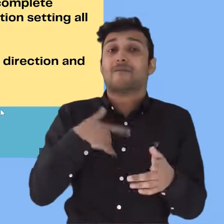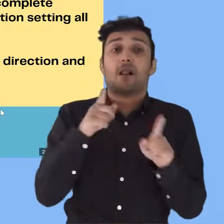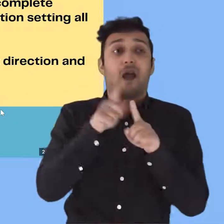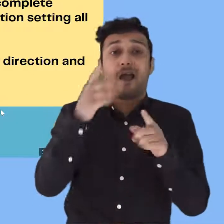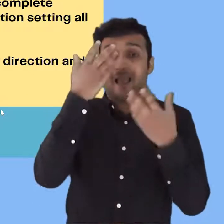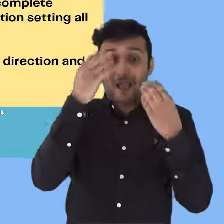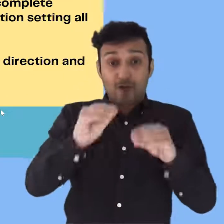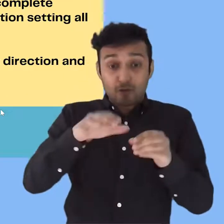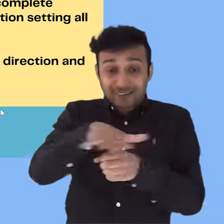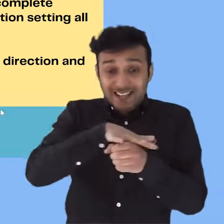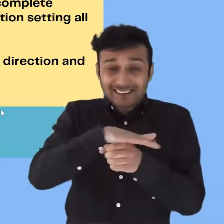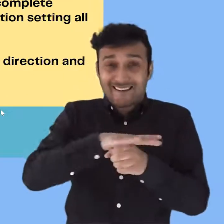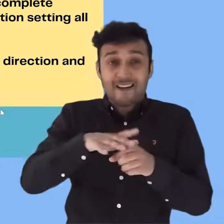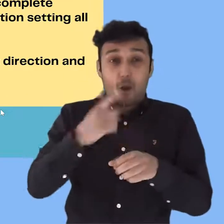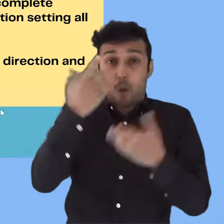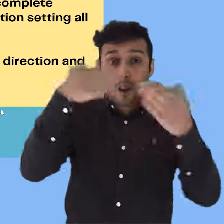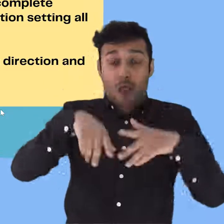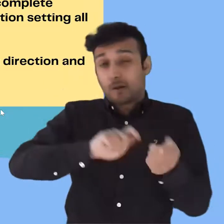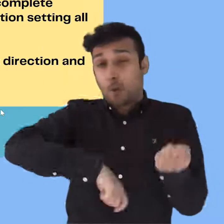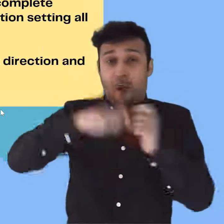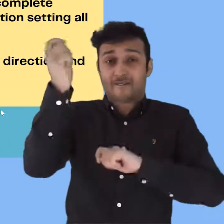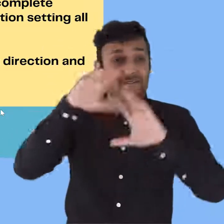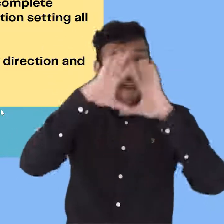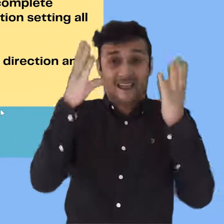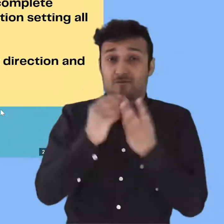take steps towards the right direction.